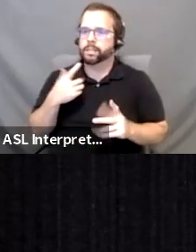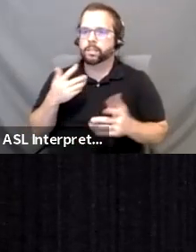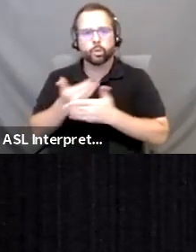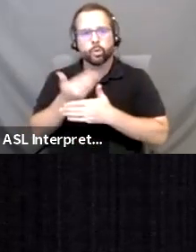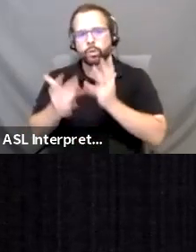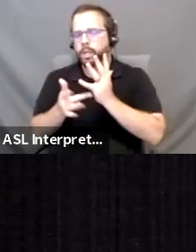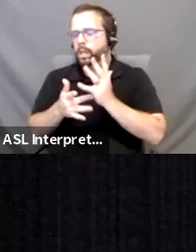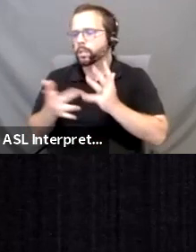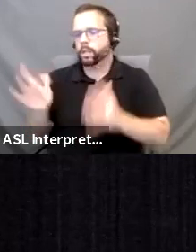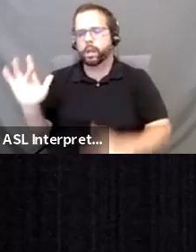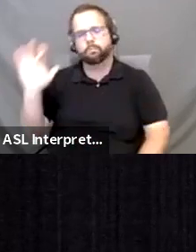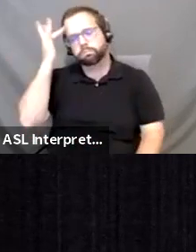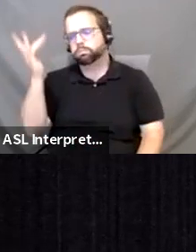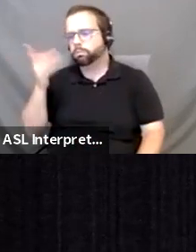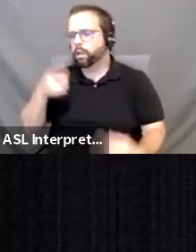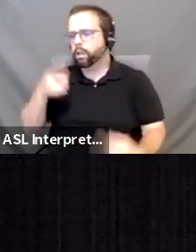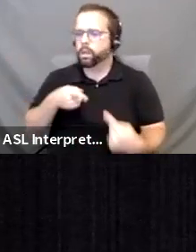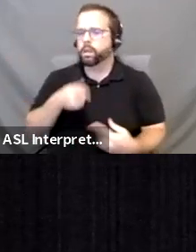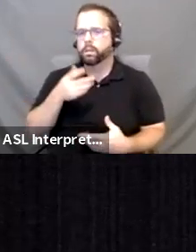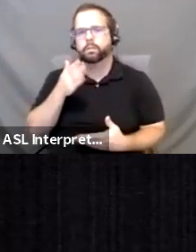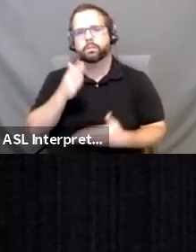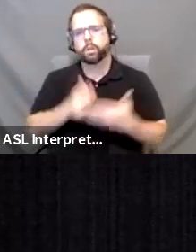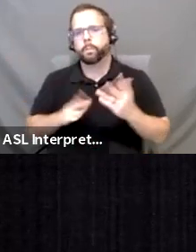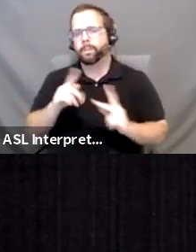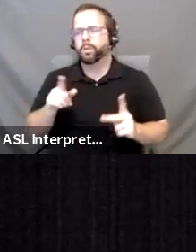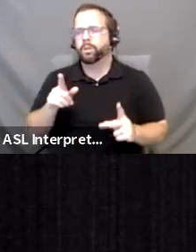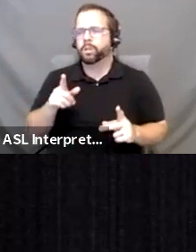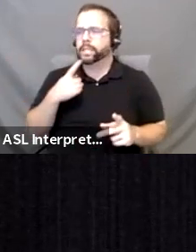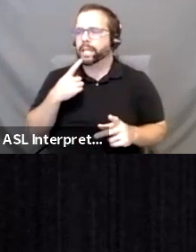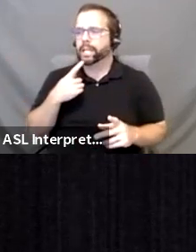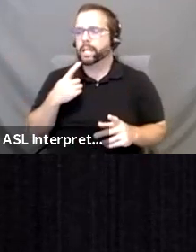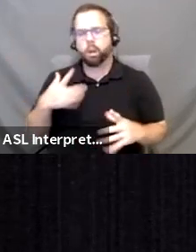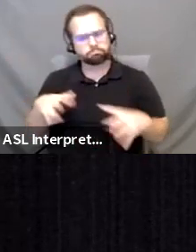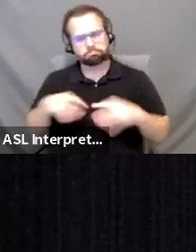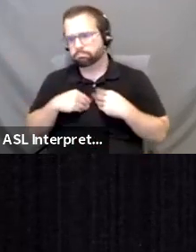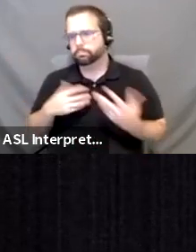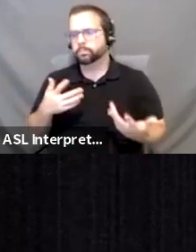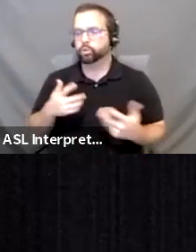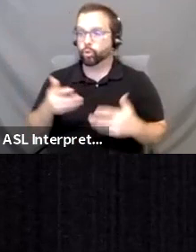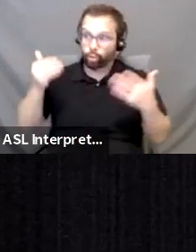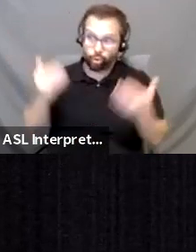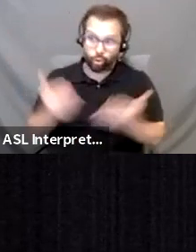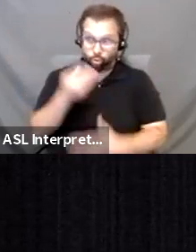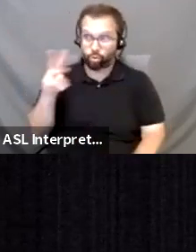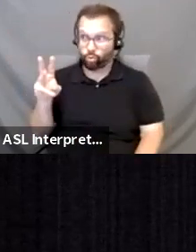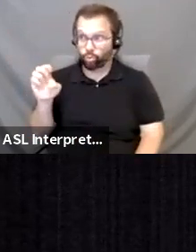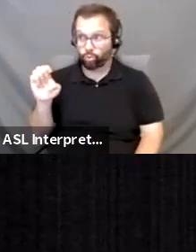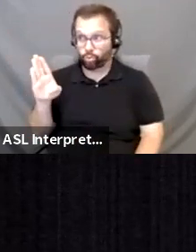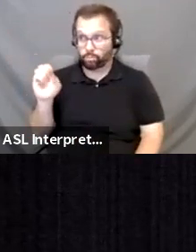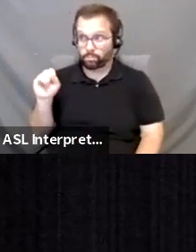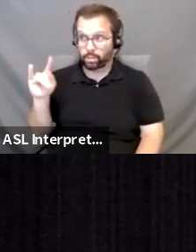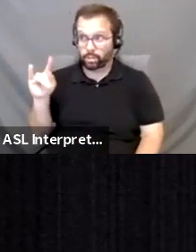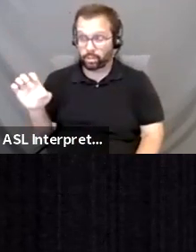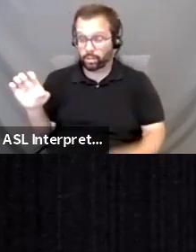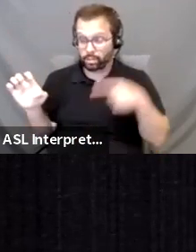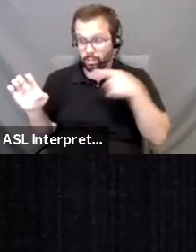technology, and there's some people that are saying some people are embracing it. So incorporating a whole new website, do you find that you lose some people